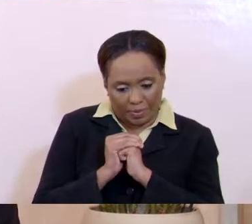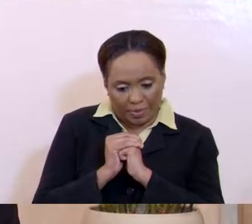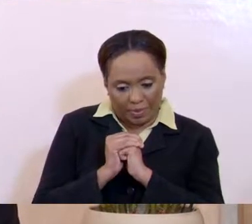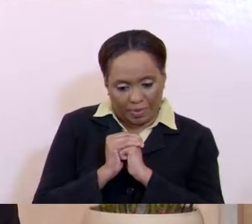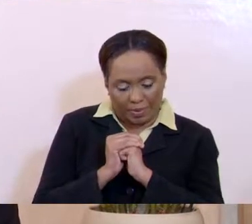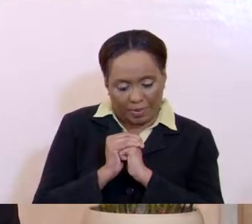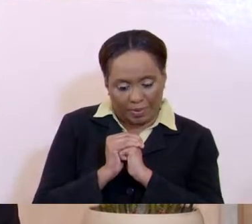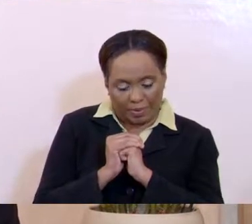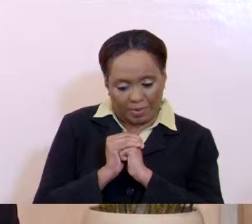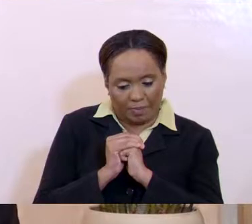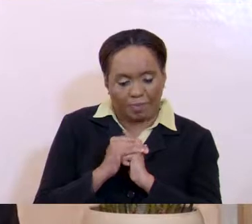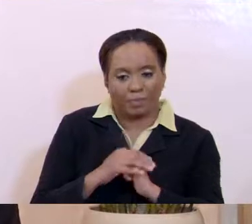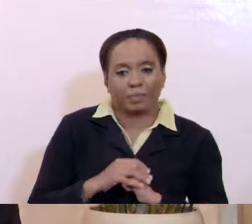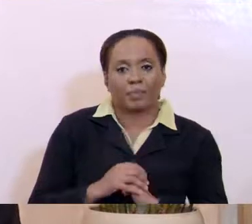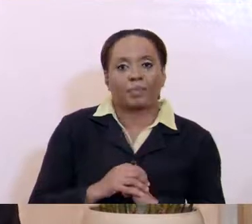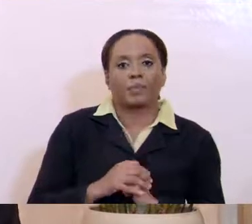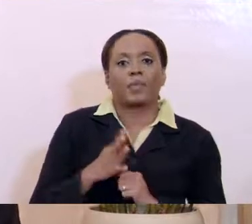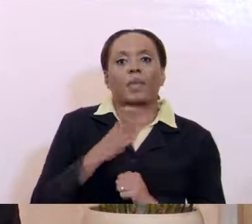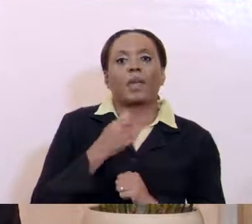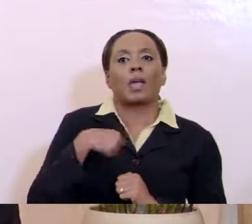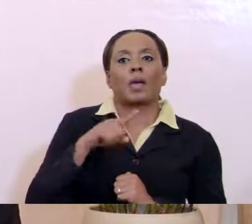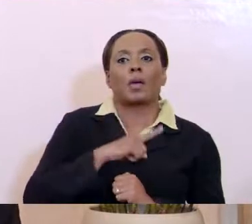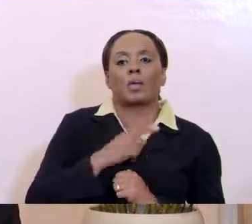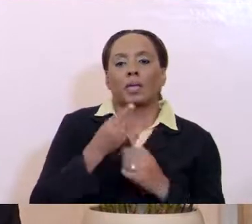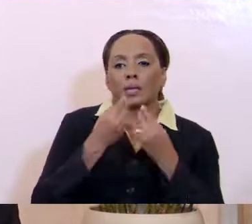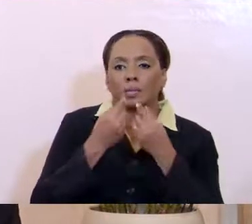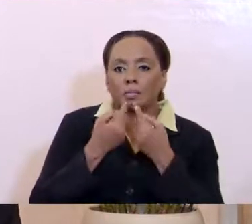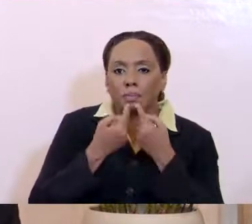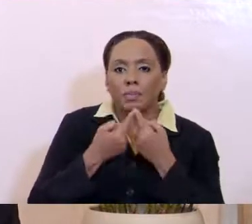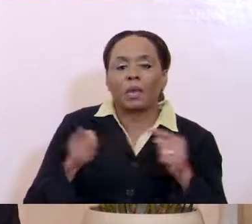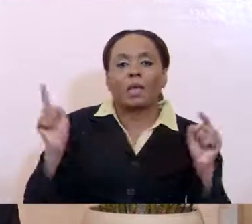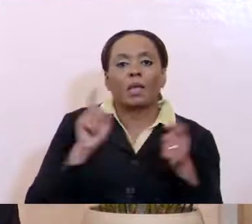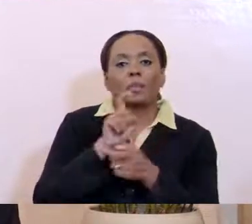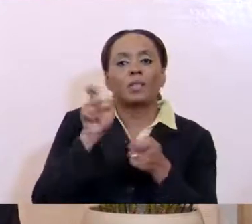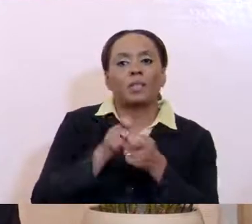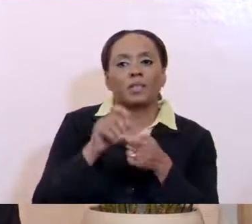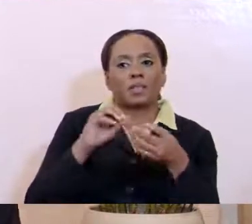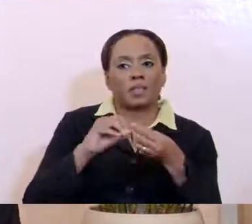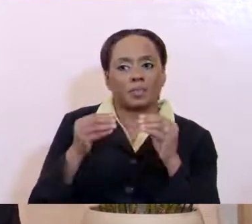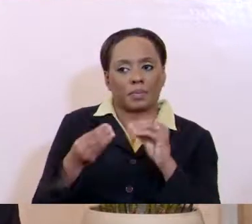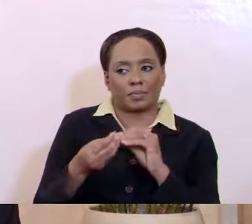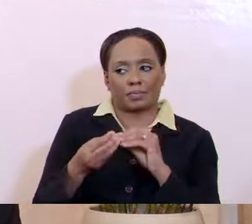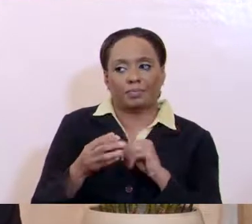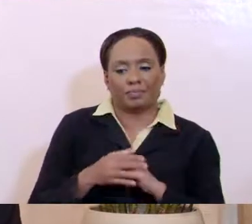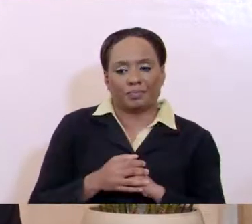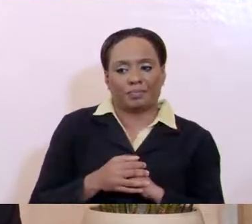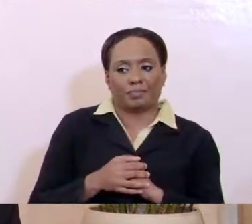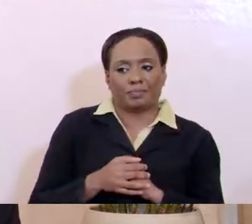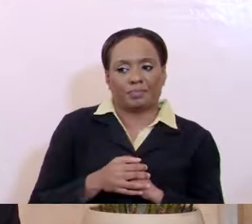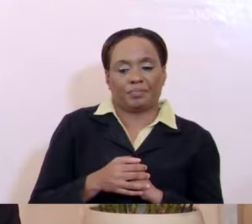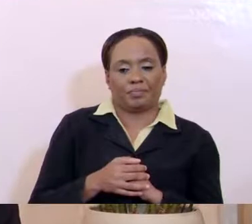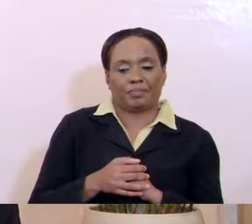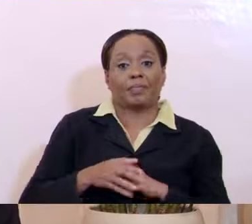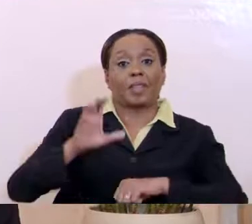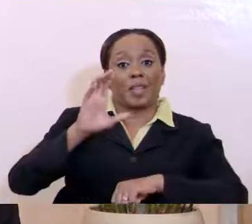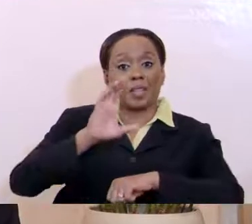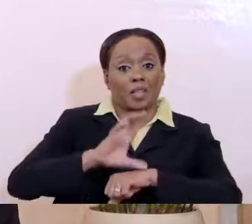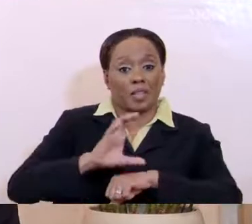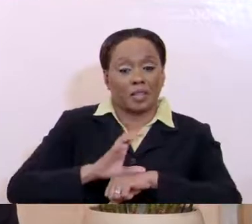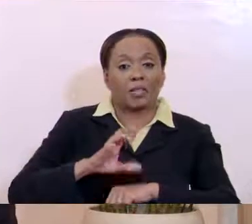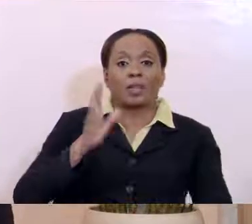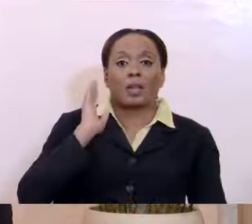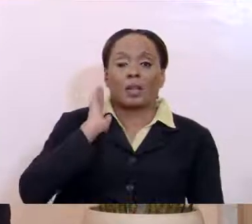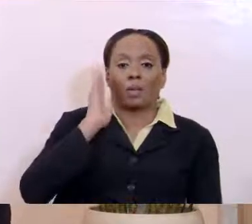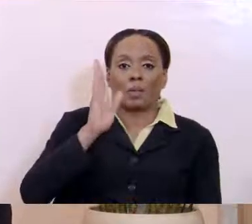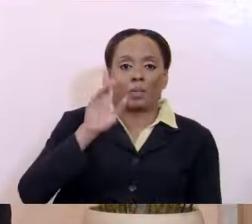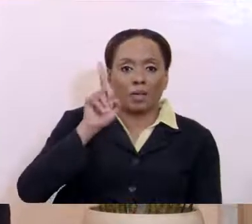and we've stipulated the number. Just like every other enterprise in Barbados, churches are going to have